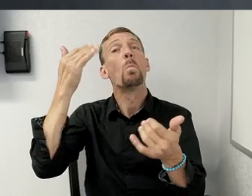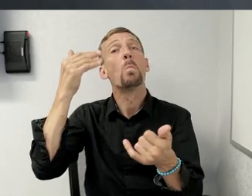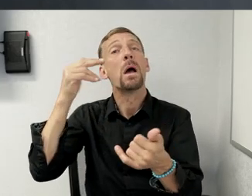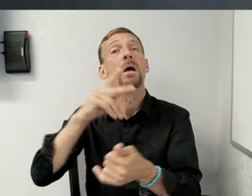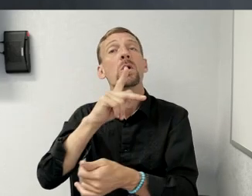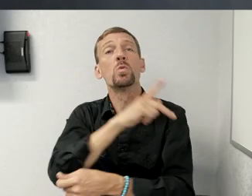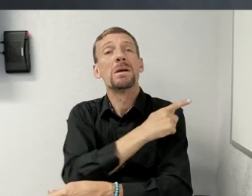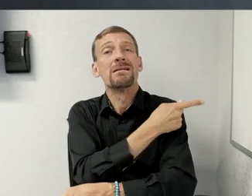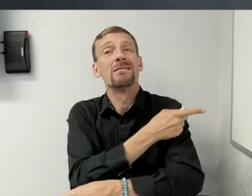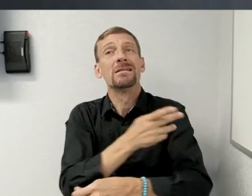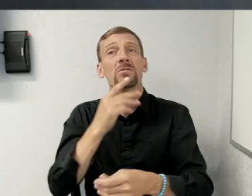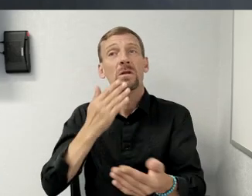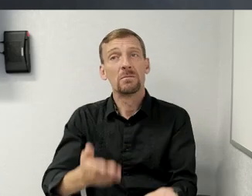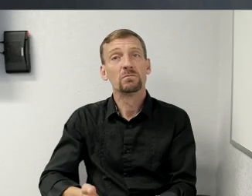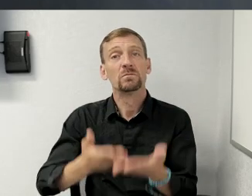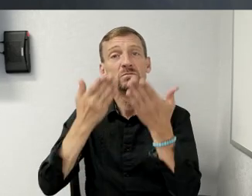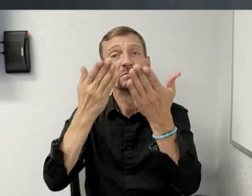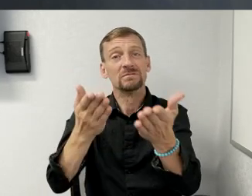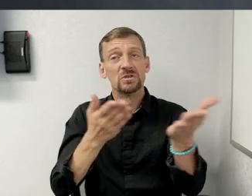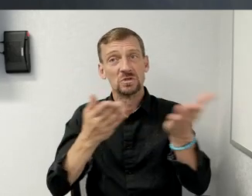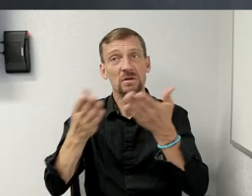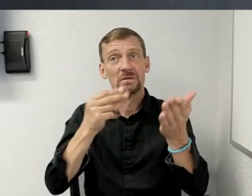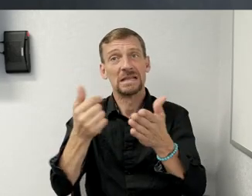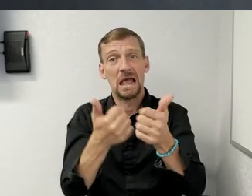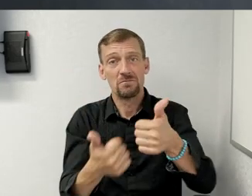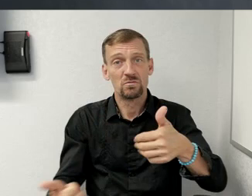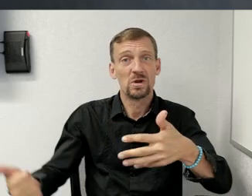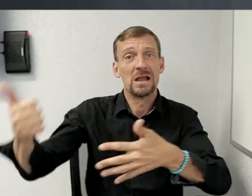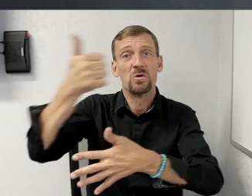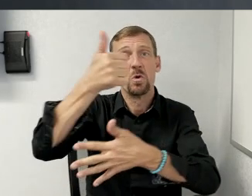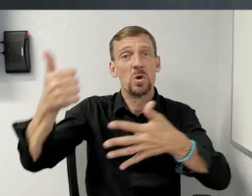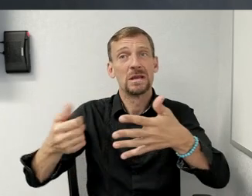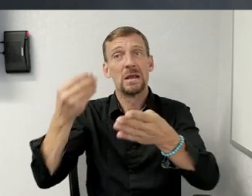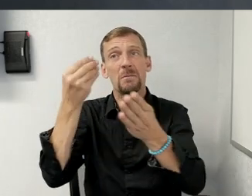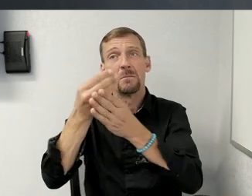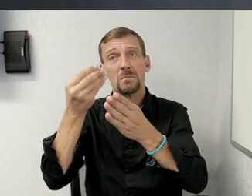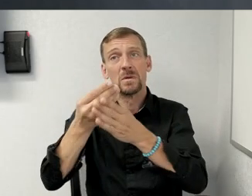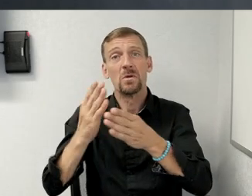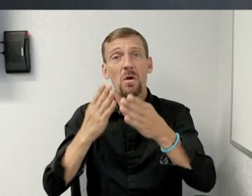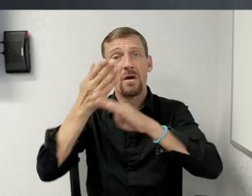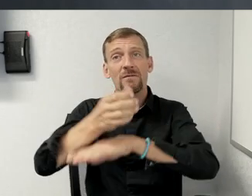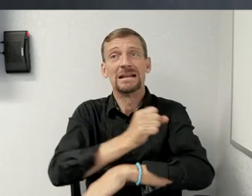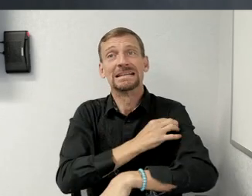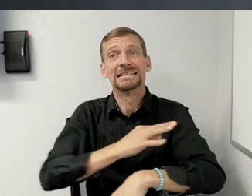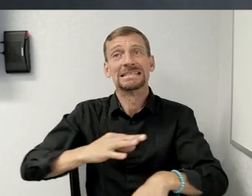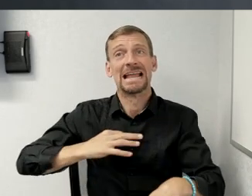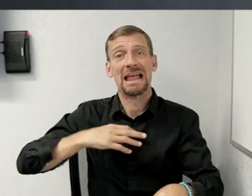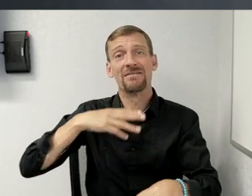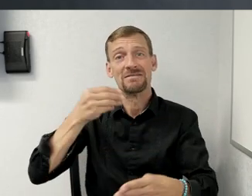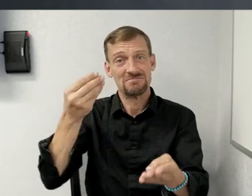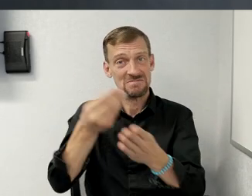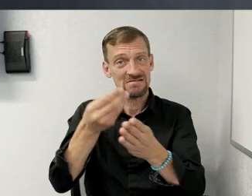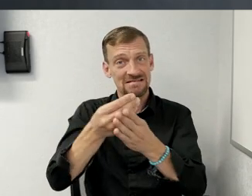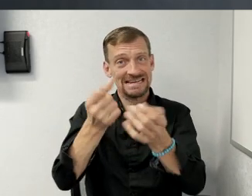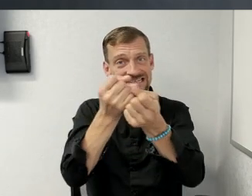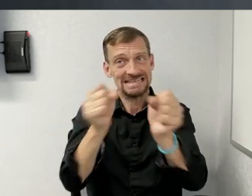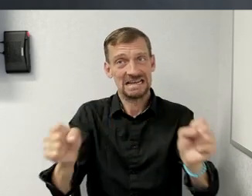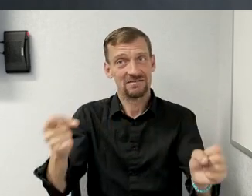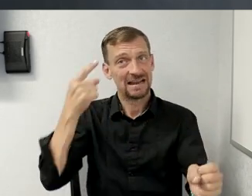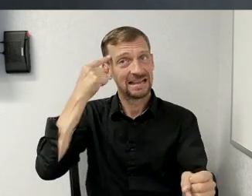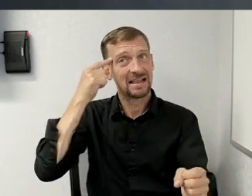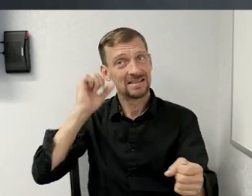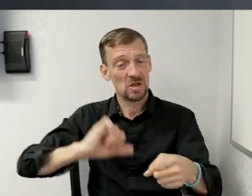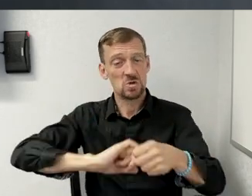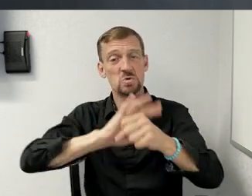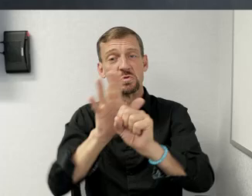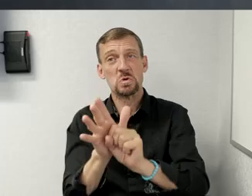resuming services and prioritizing money over patient and staff safety. He's concerned that COVID cases in this